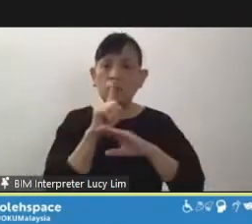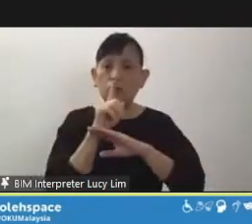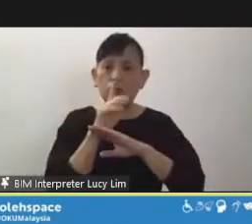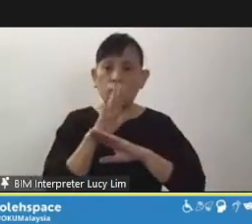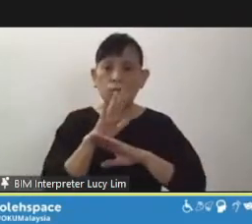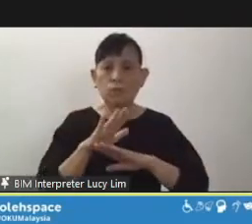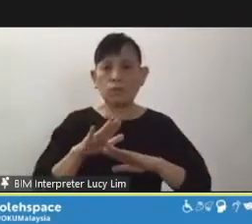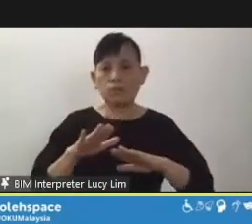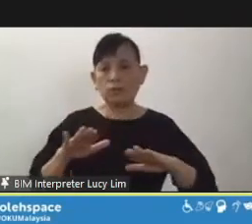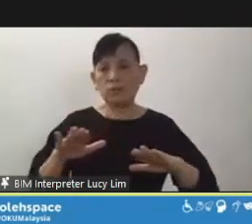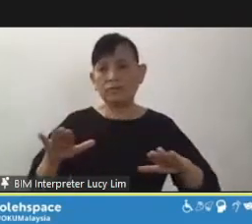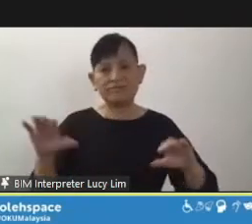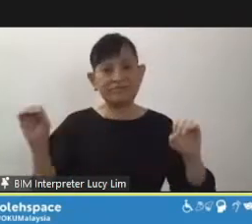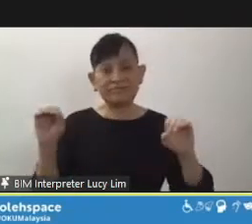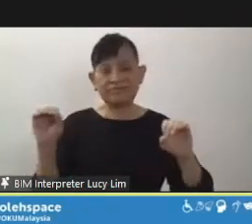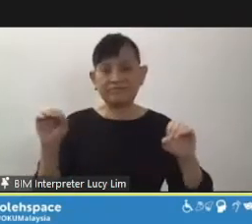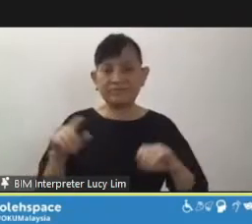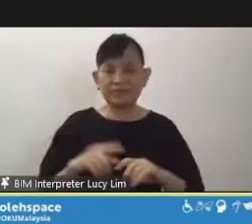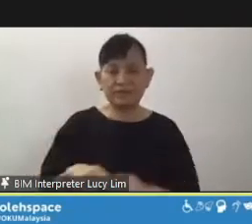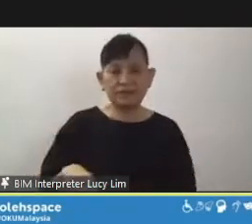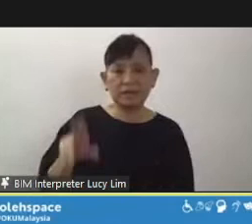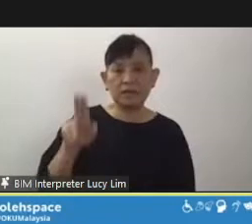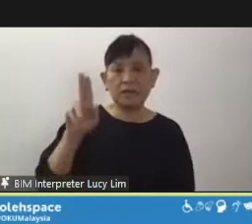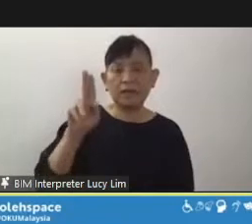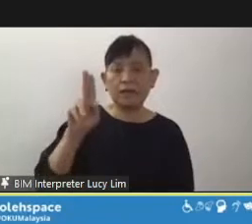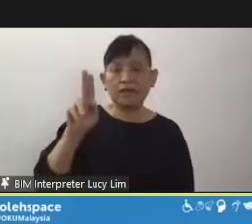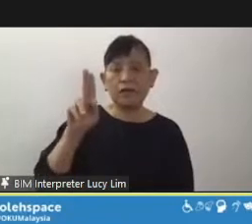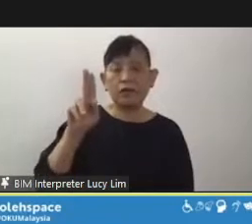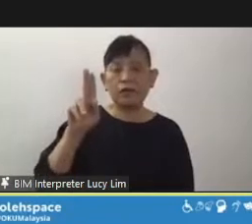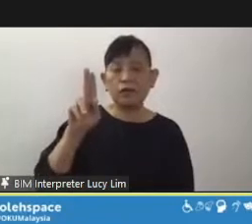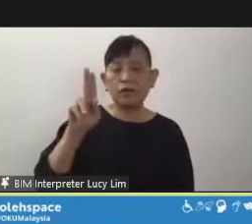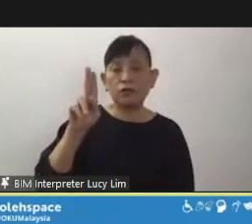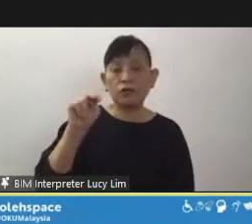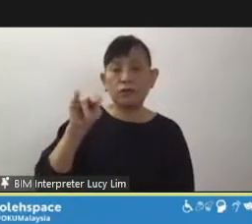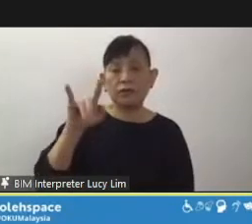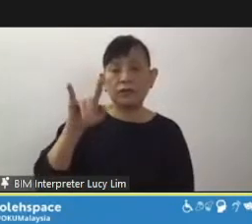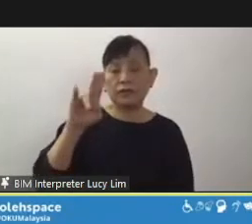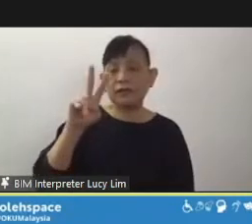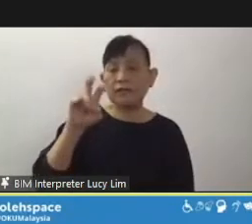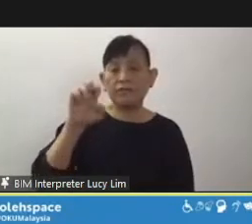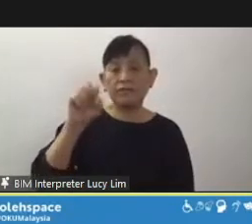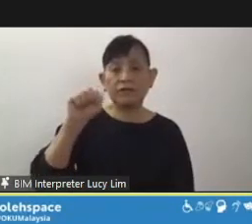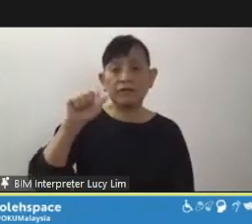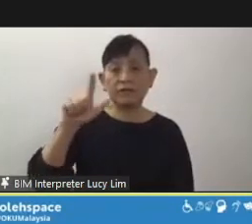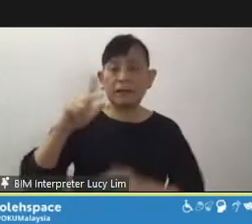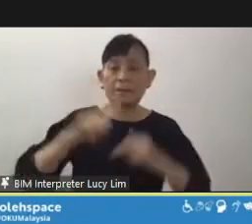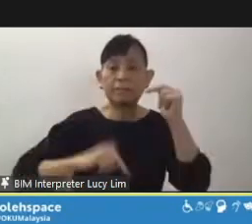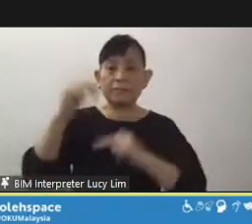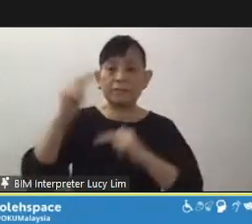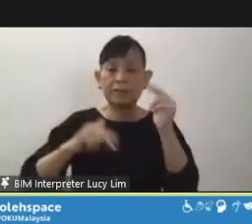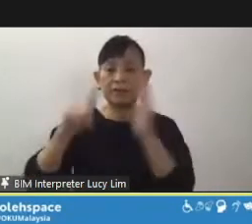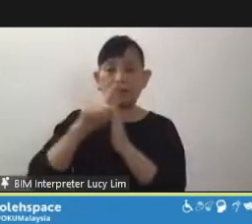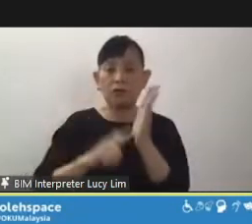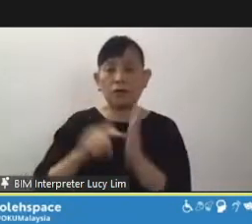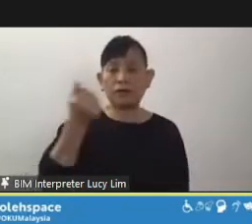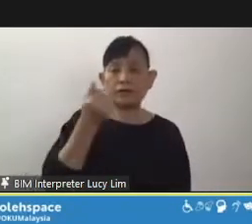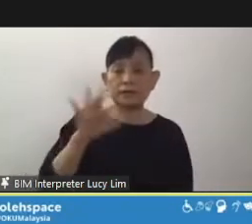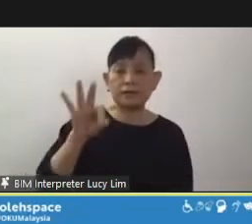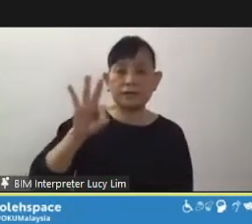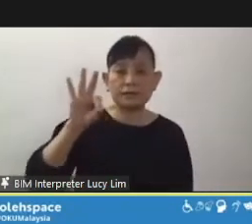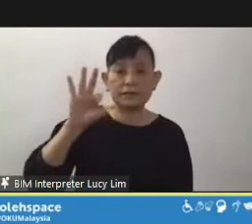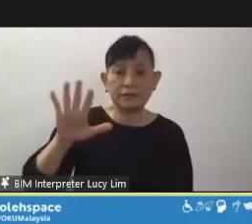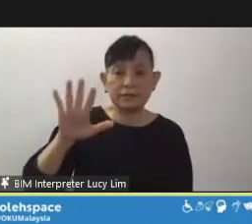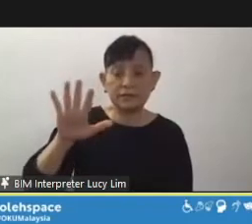And also the UBBL, Universal Building Bylaws, and also the Employment Act 1955, it should include the persons